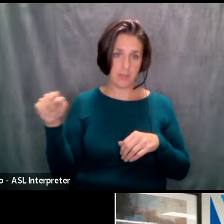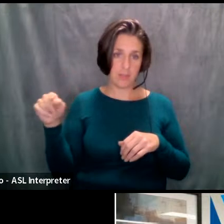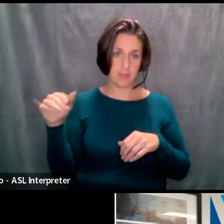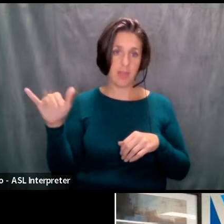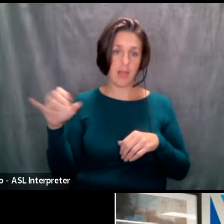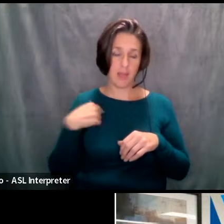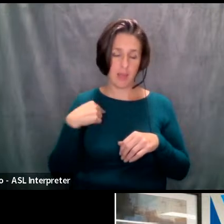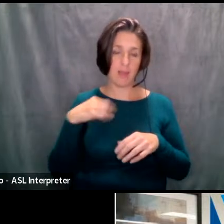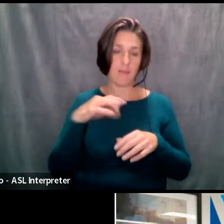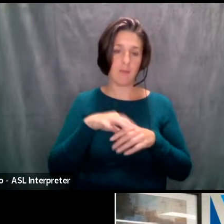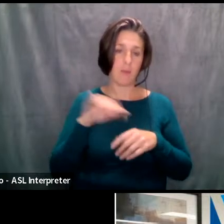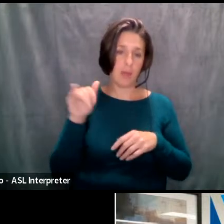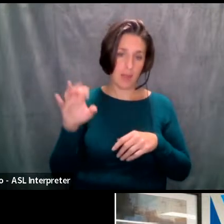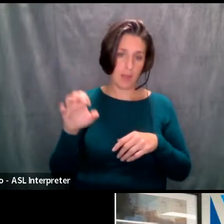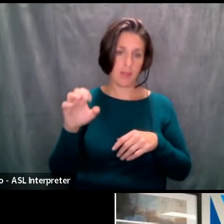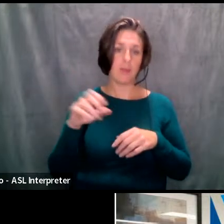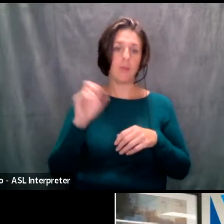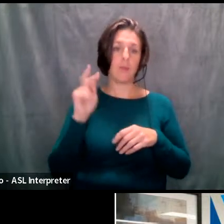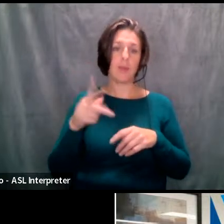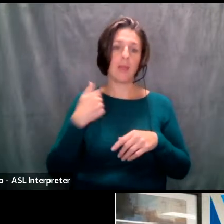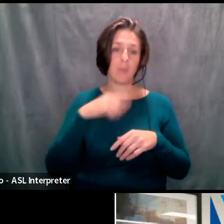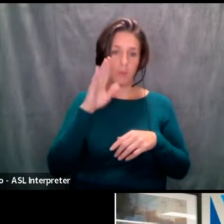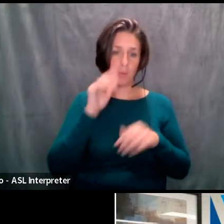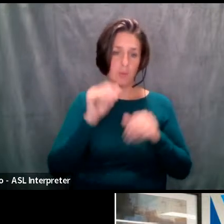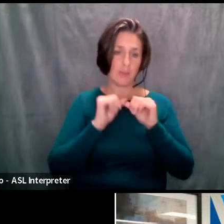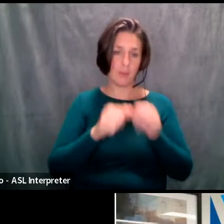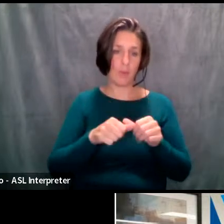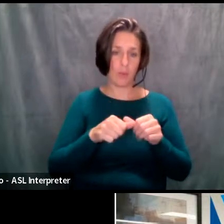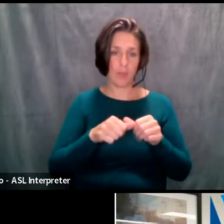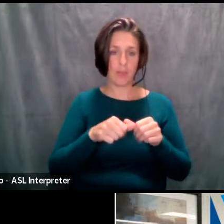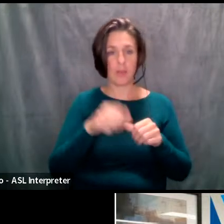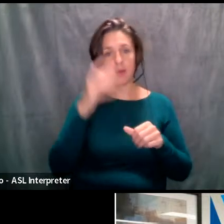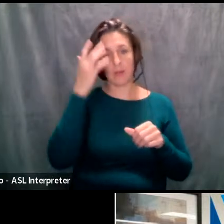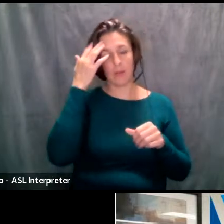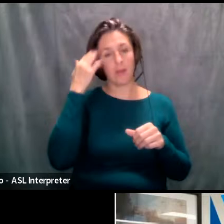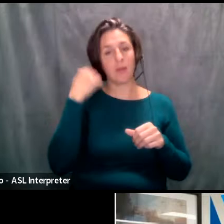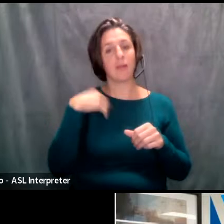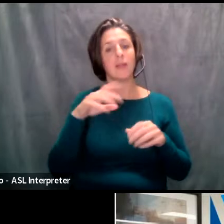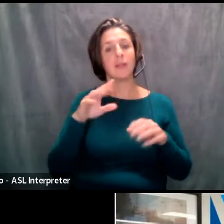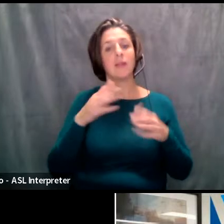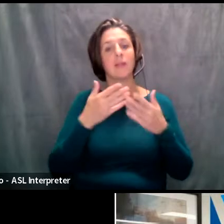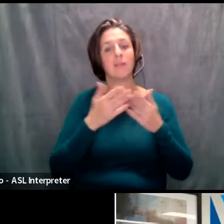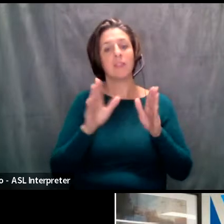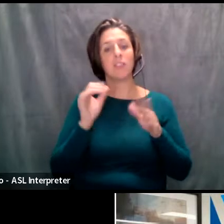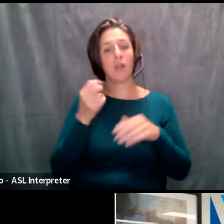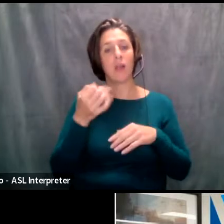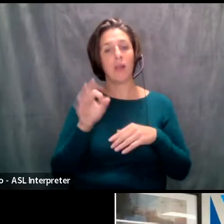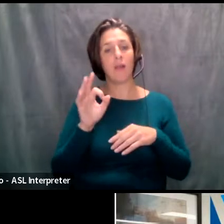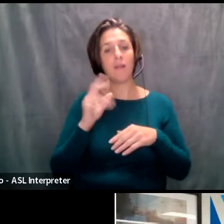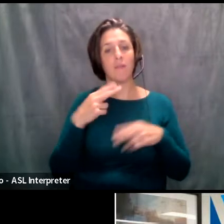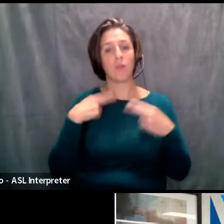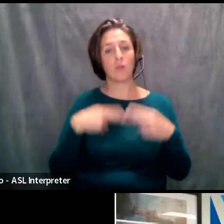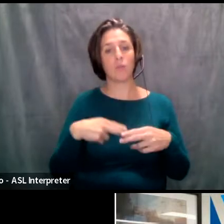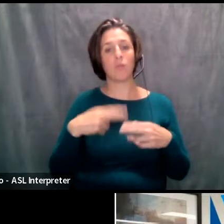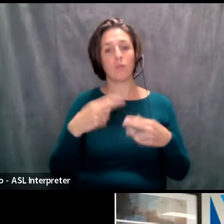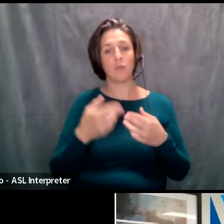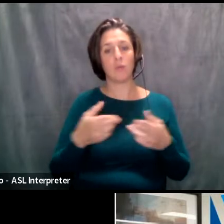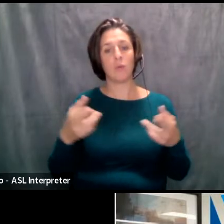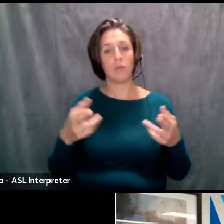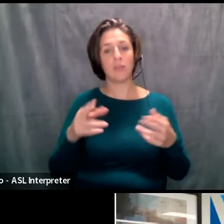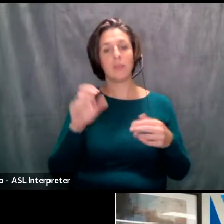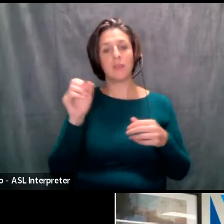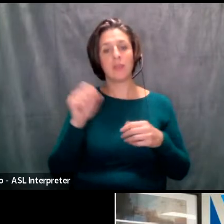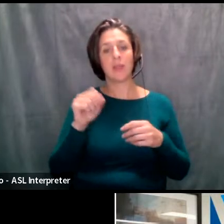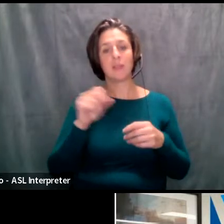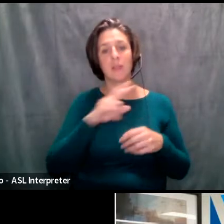I vote aye. Okay, we will keep going. Division of Human Resources. Yes, the personnel action,